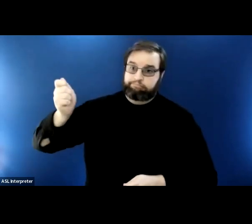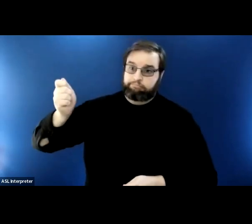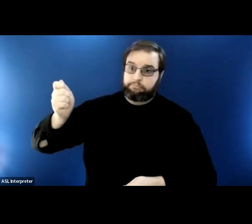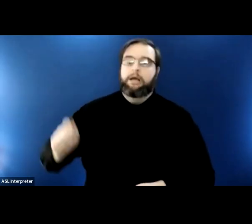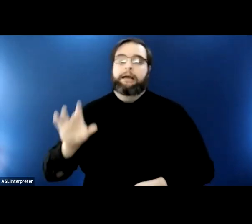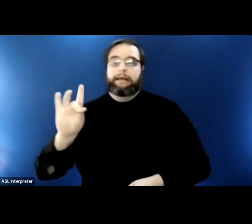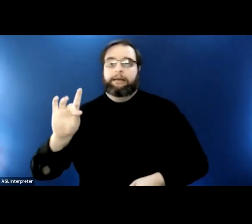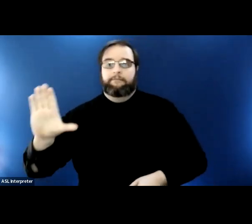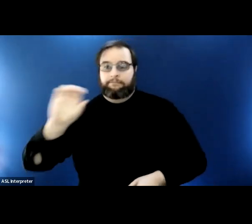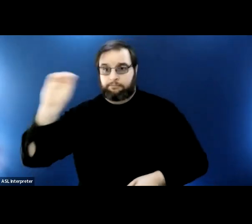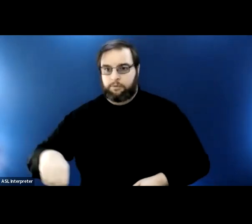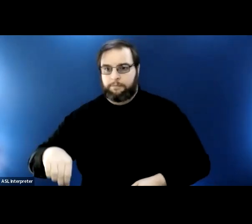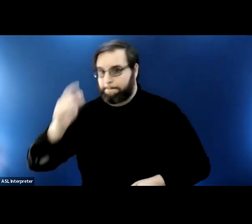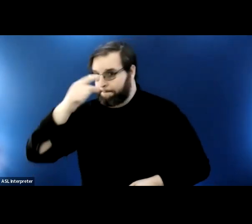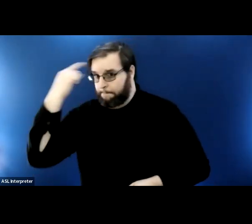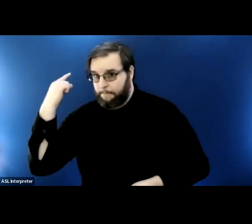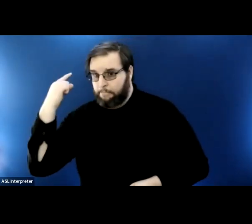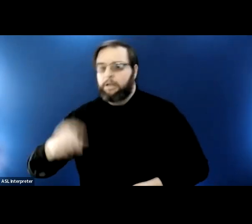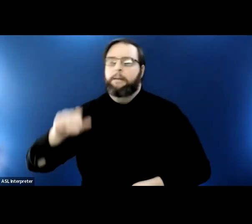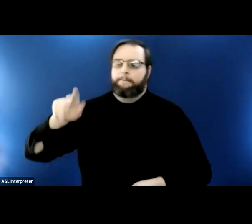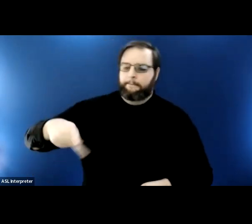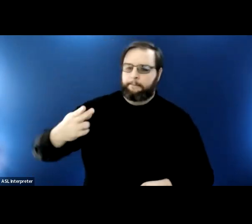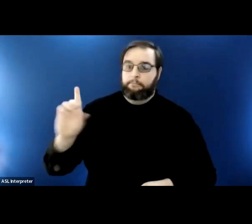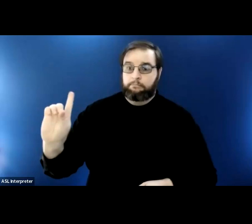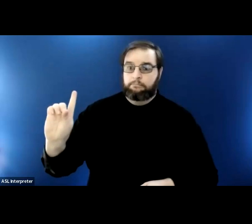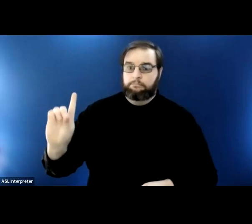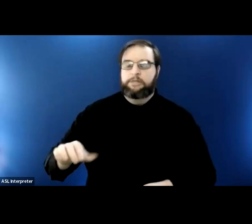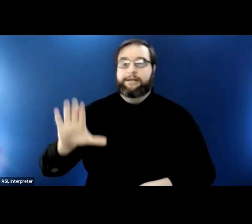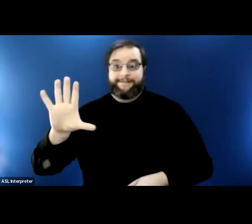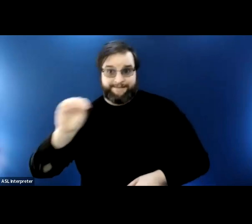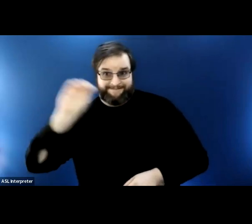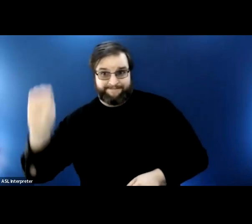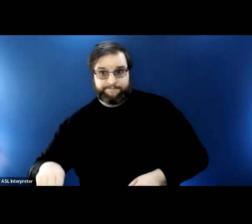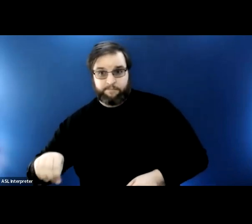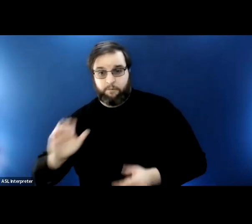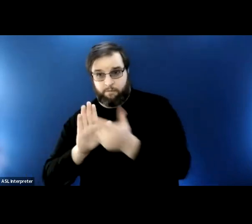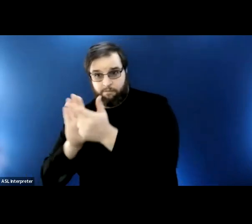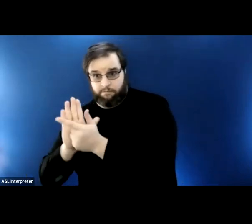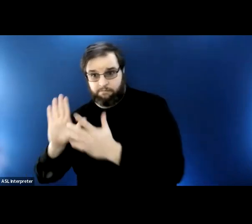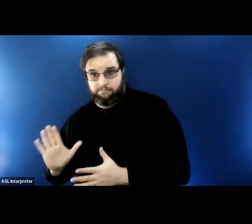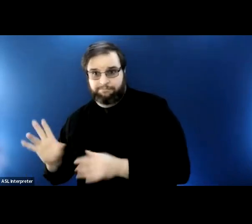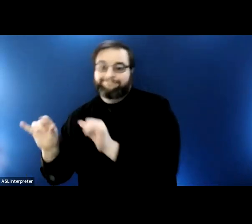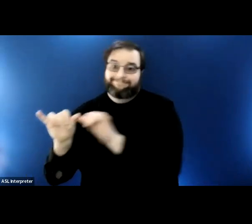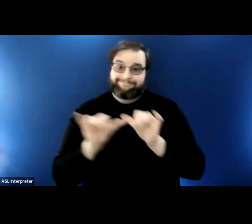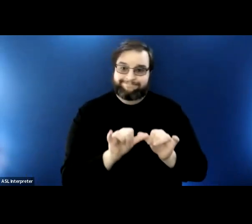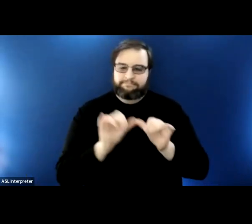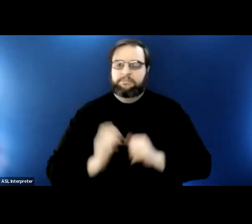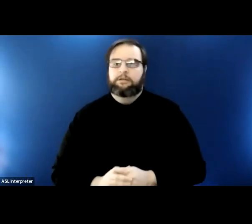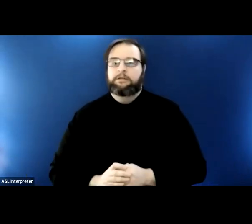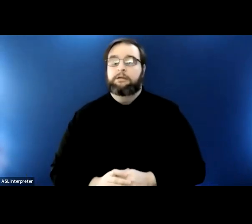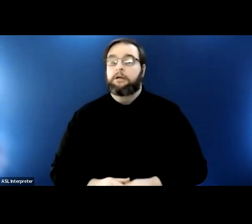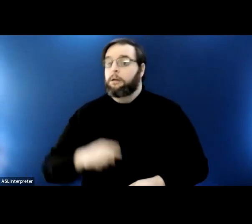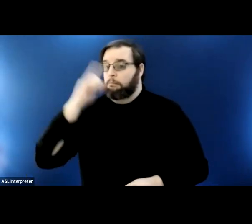85% of Black PhDs, 50% of Black lawyers and engineers, 40% of Black members of